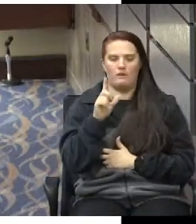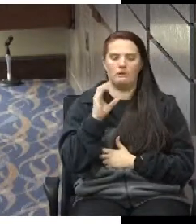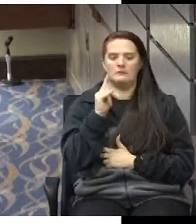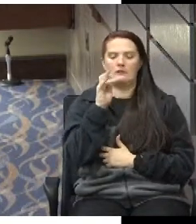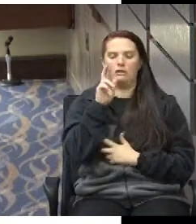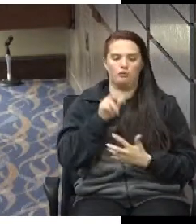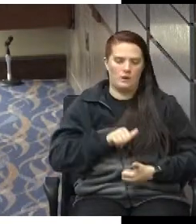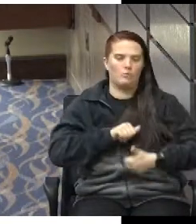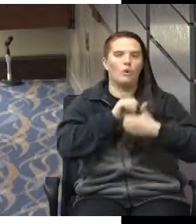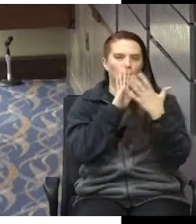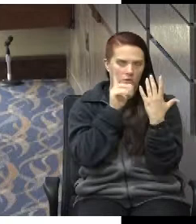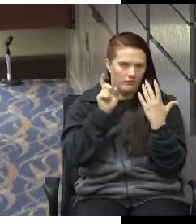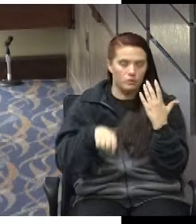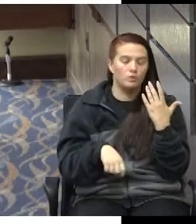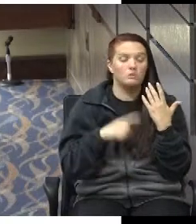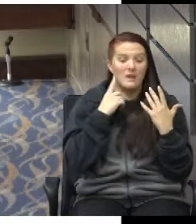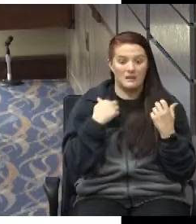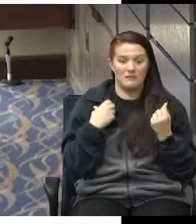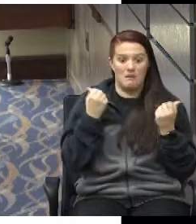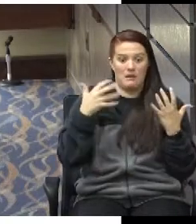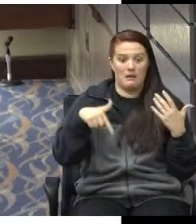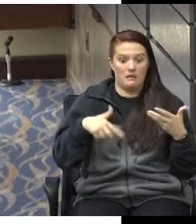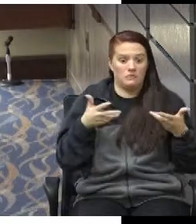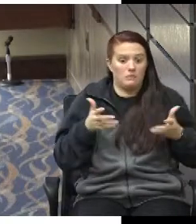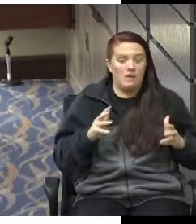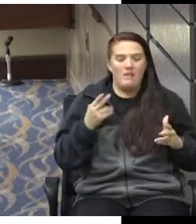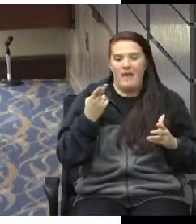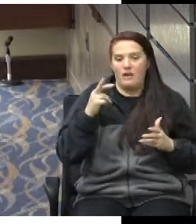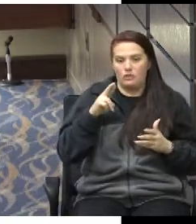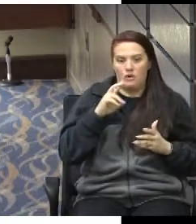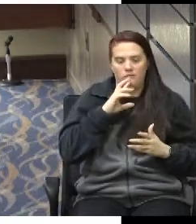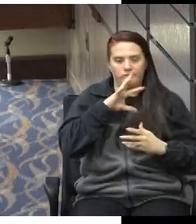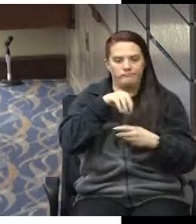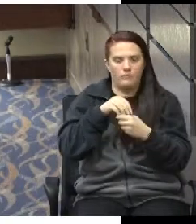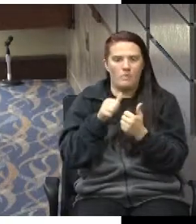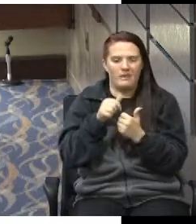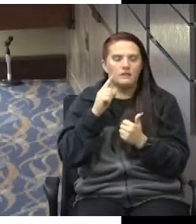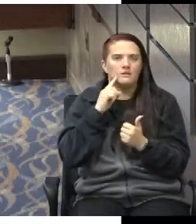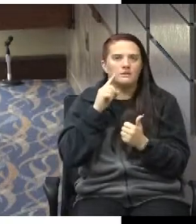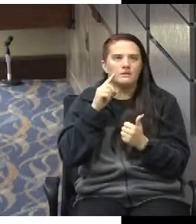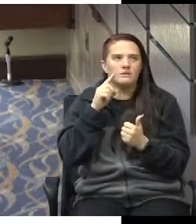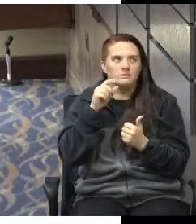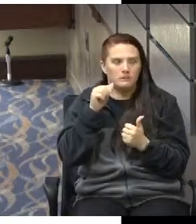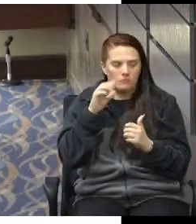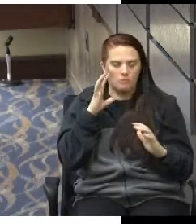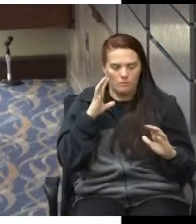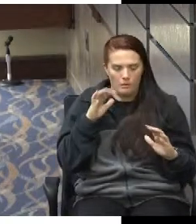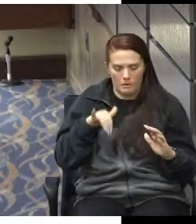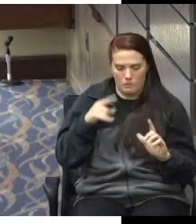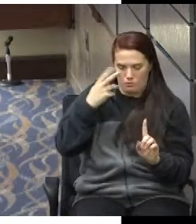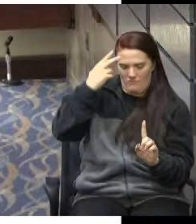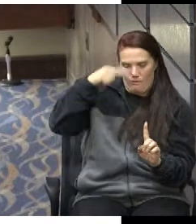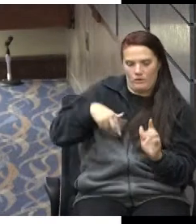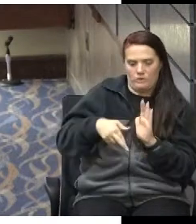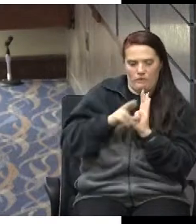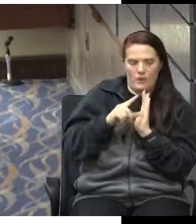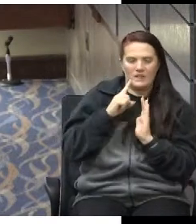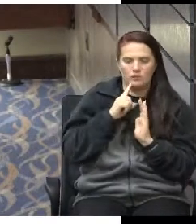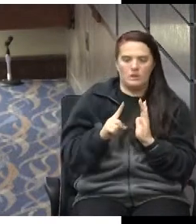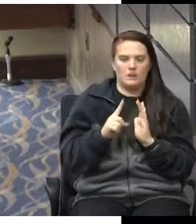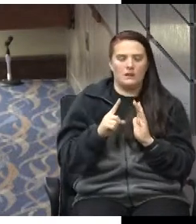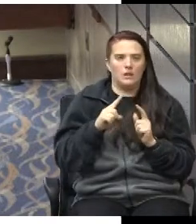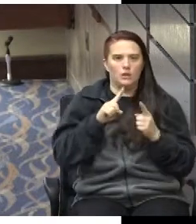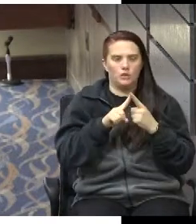so because HR houses many of those practices, they're the subject of this review. And keep in mind, this review is really to capitalize on the strengths